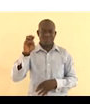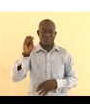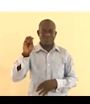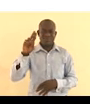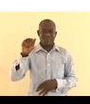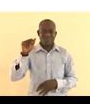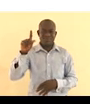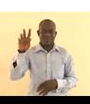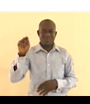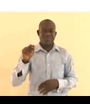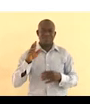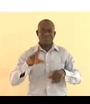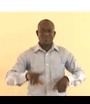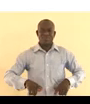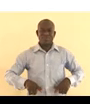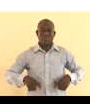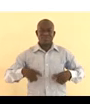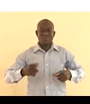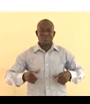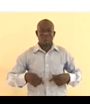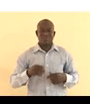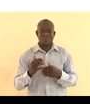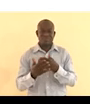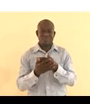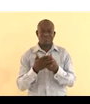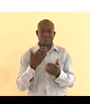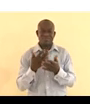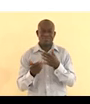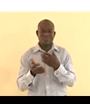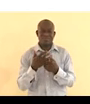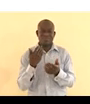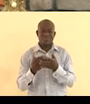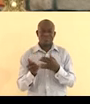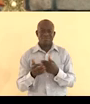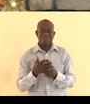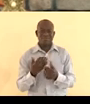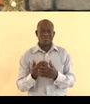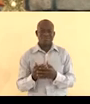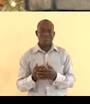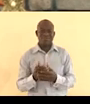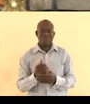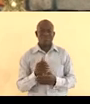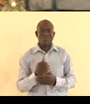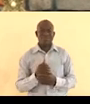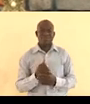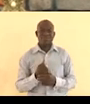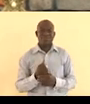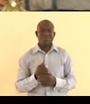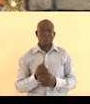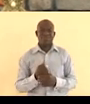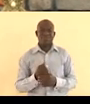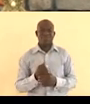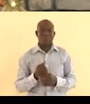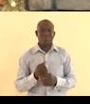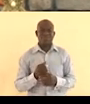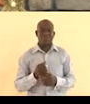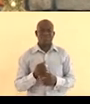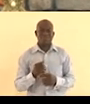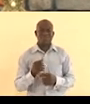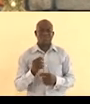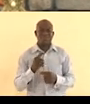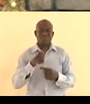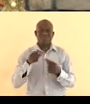live lives of simplicity and frugality. I mean, when somebody comes with